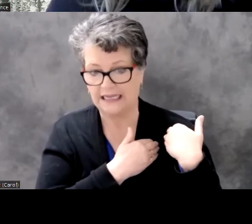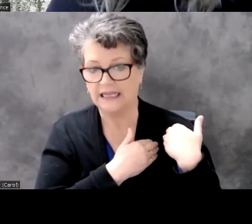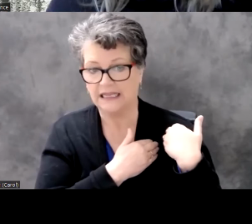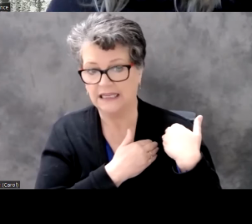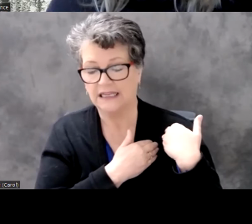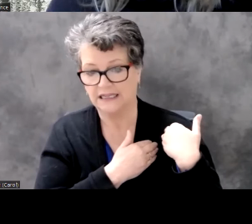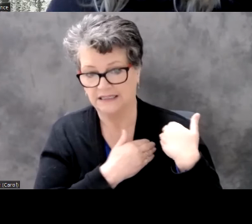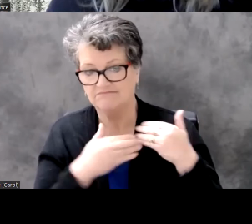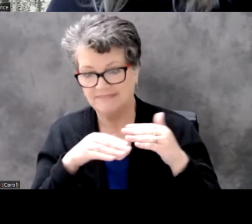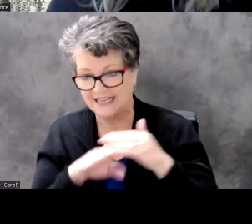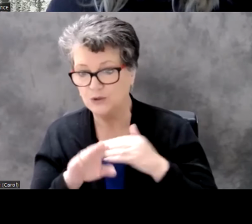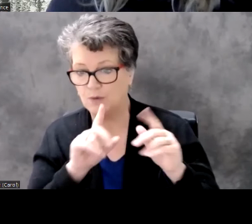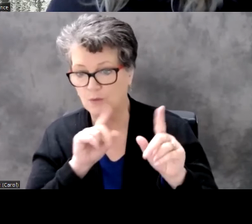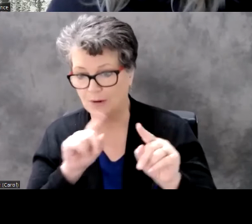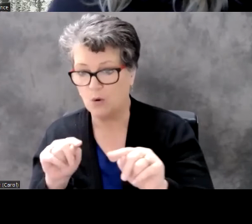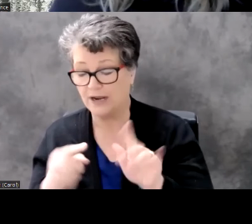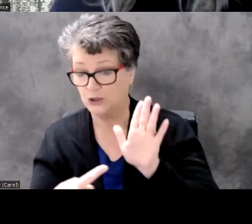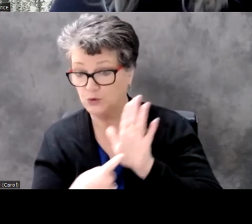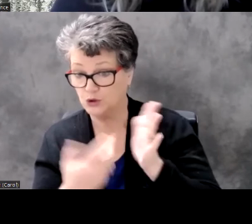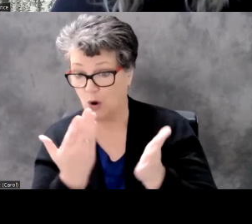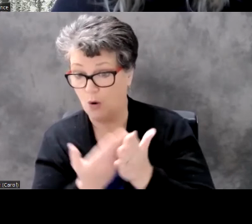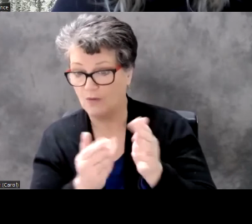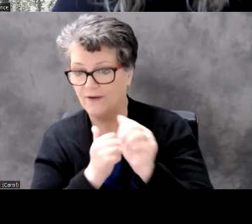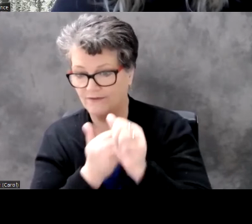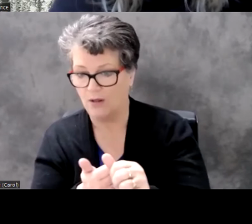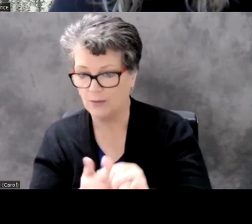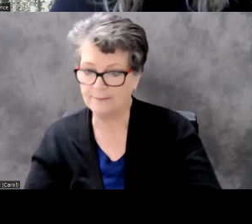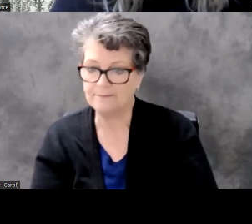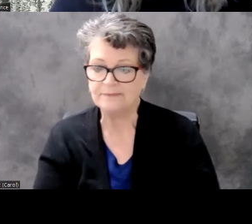the grant reporting to show that they're following that path.